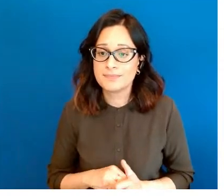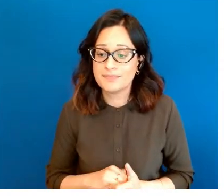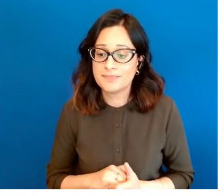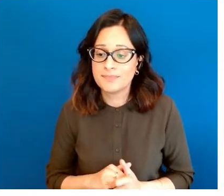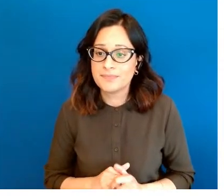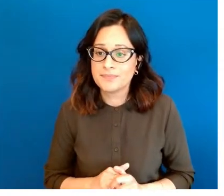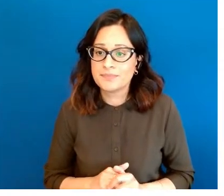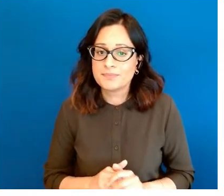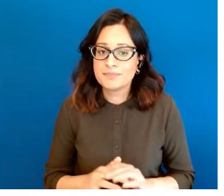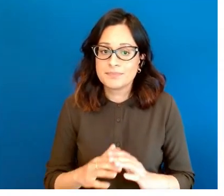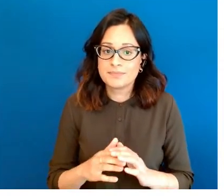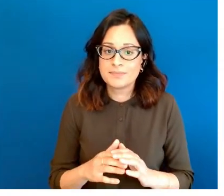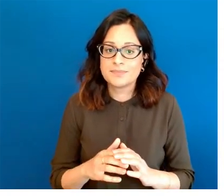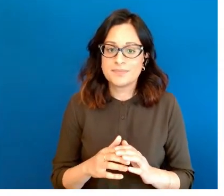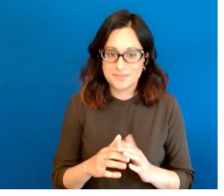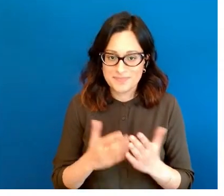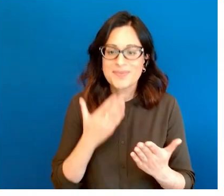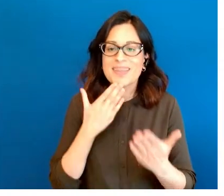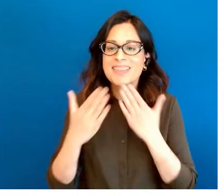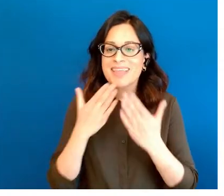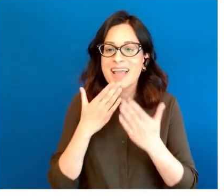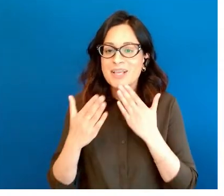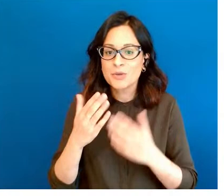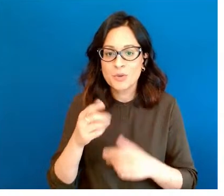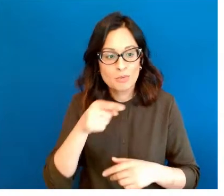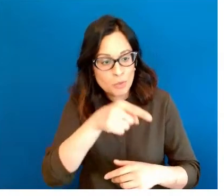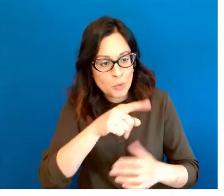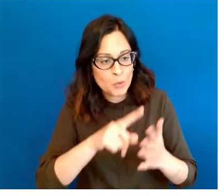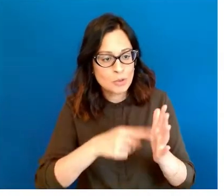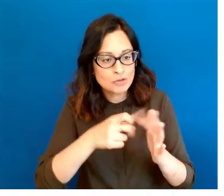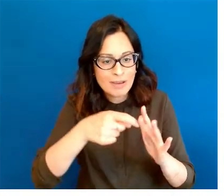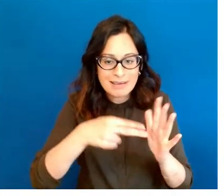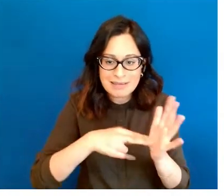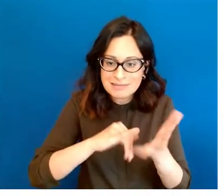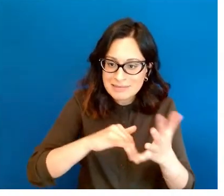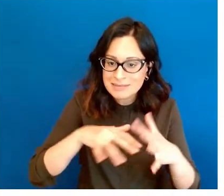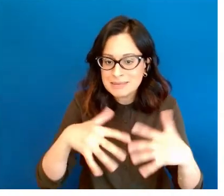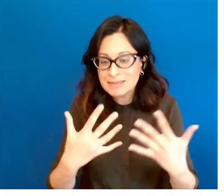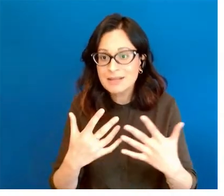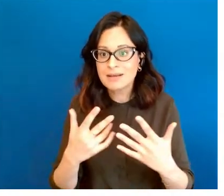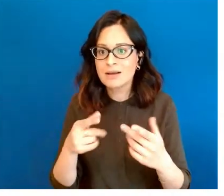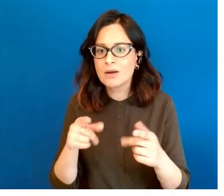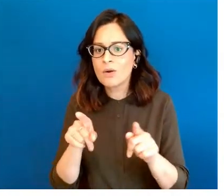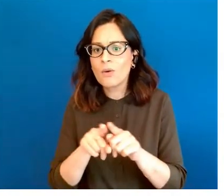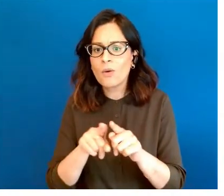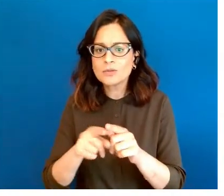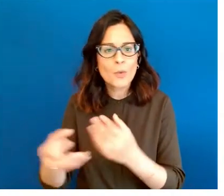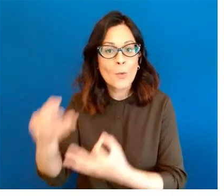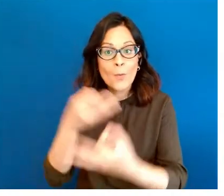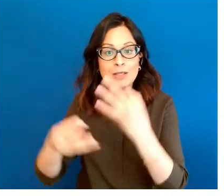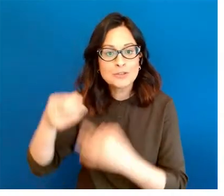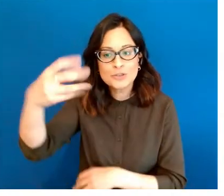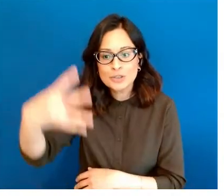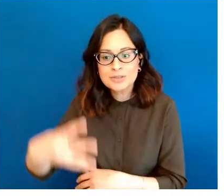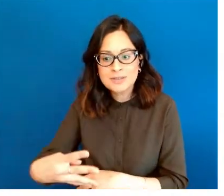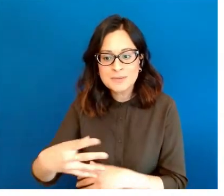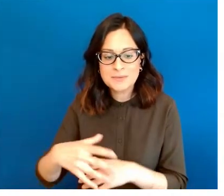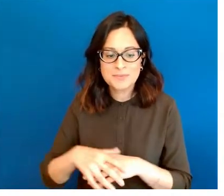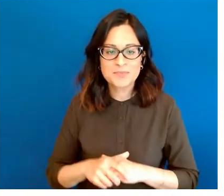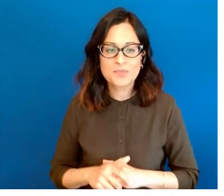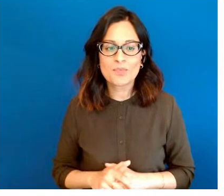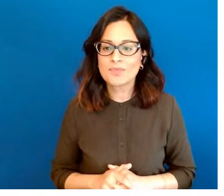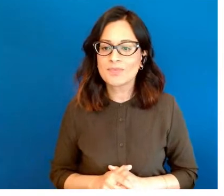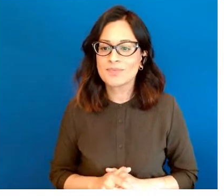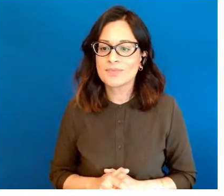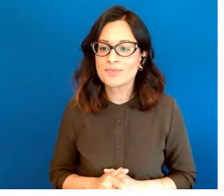Thank you, Dr. Steve Jenkins. So now we're going to go to all our questions that we've got lined up for you after your very